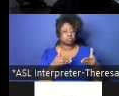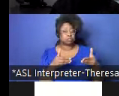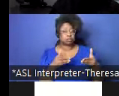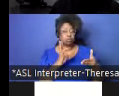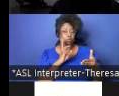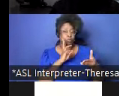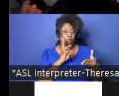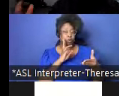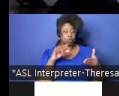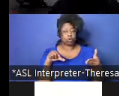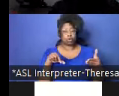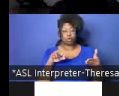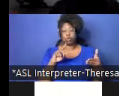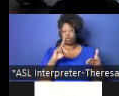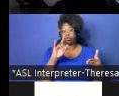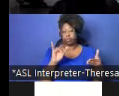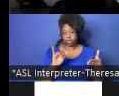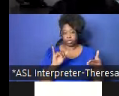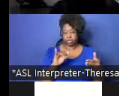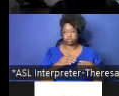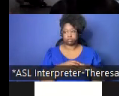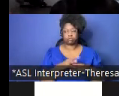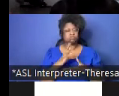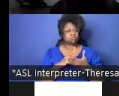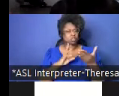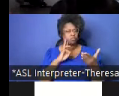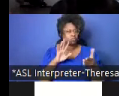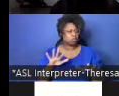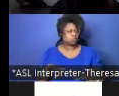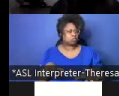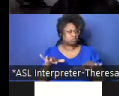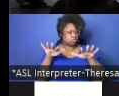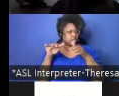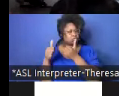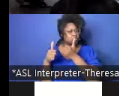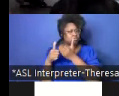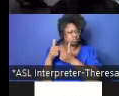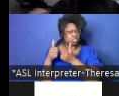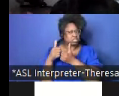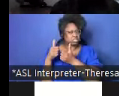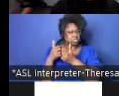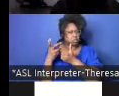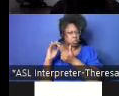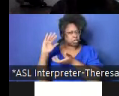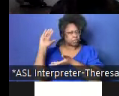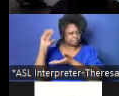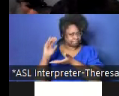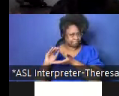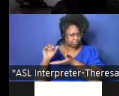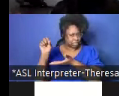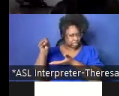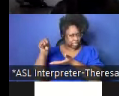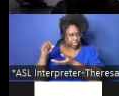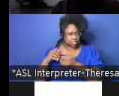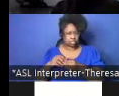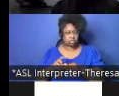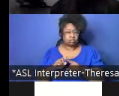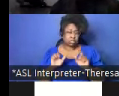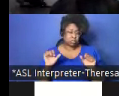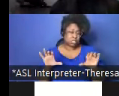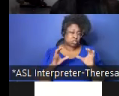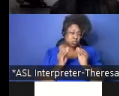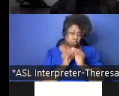water quality. There is some flood risk reduction benefit that comes from them, but perhaps, you know, we could do more with